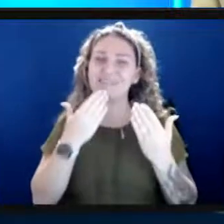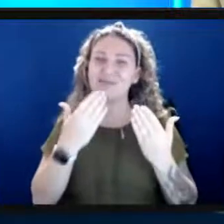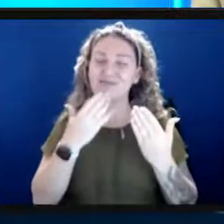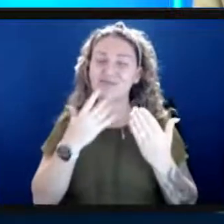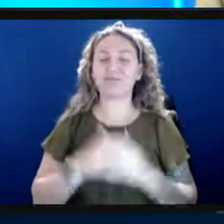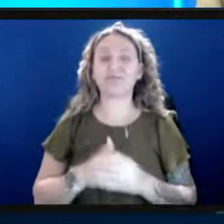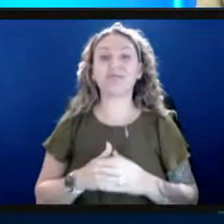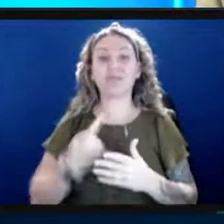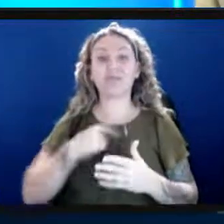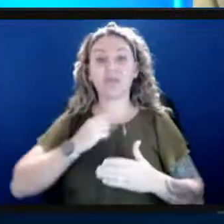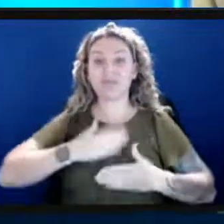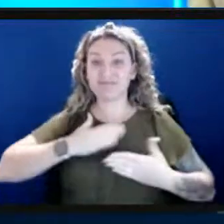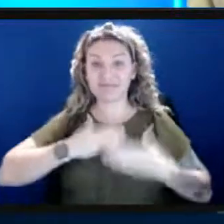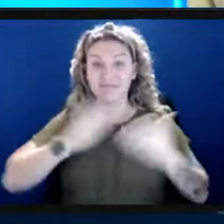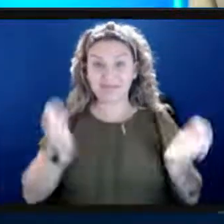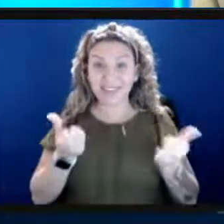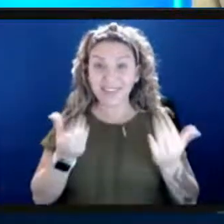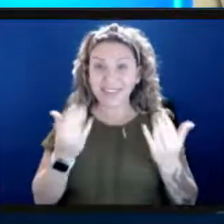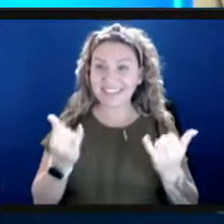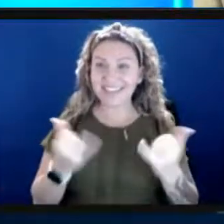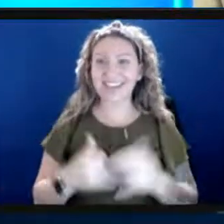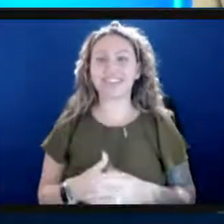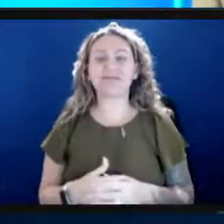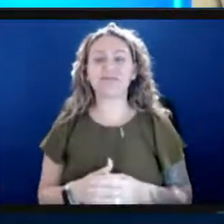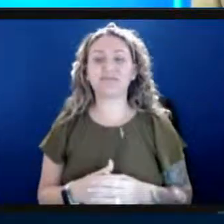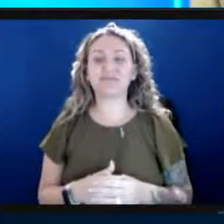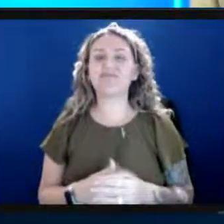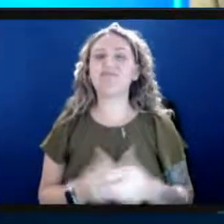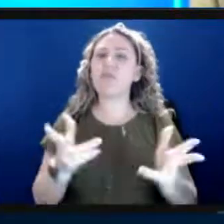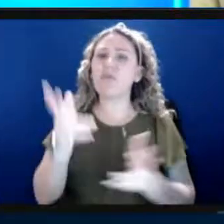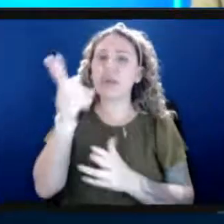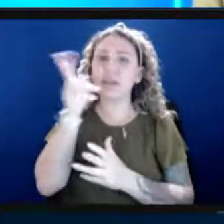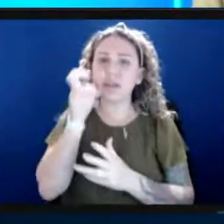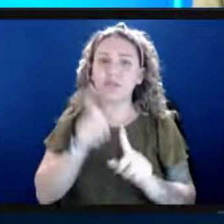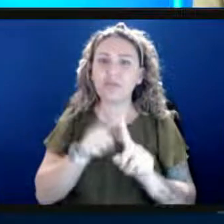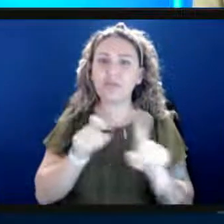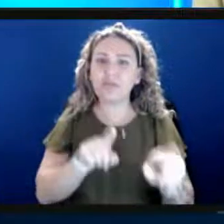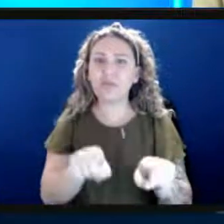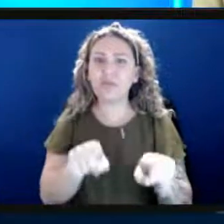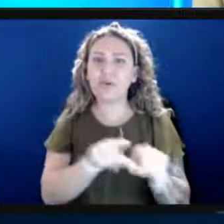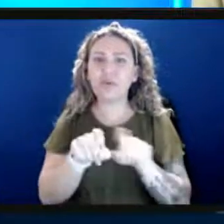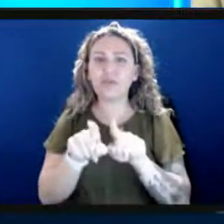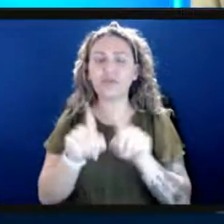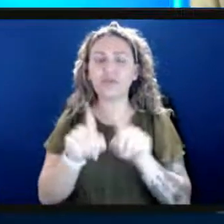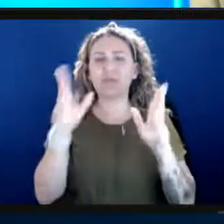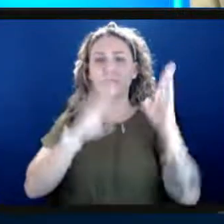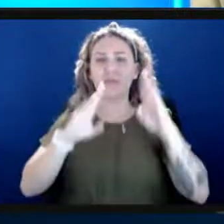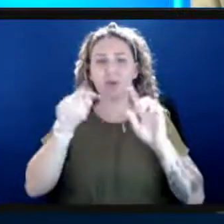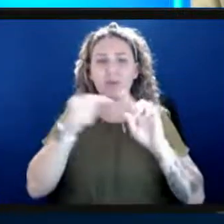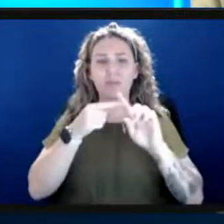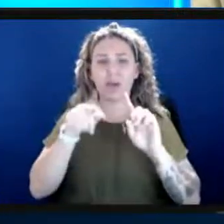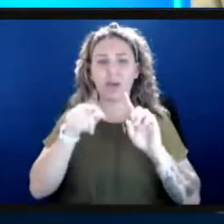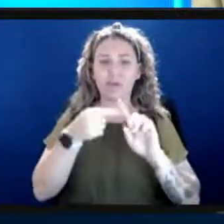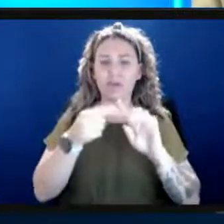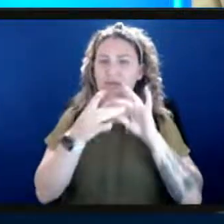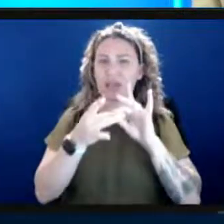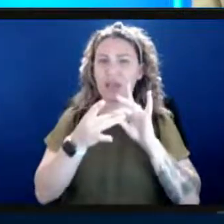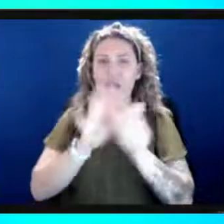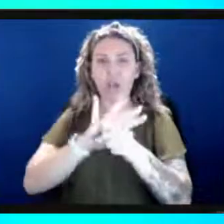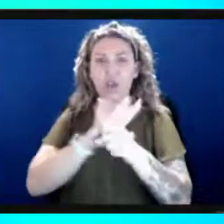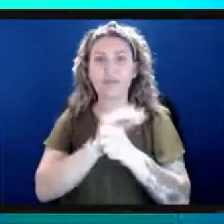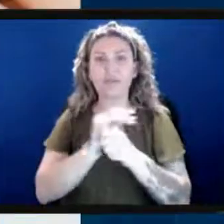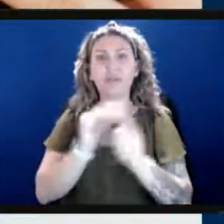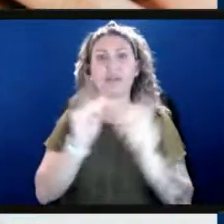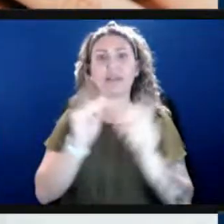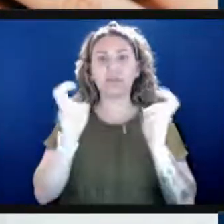that you are with us today. We want to hear from you as well. What are you worried about when it comes to COVID and our topic about drugs? Send